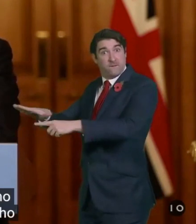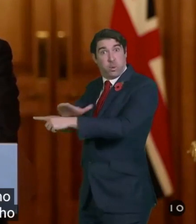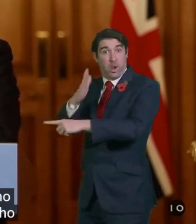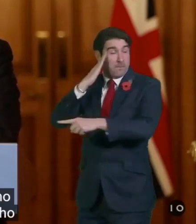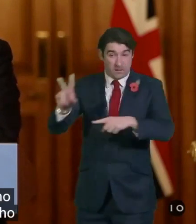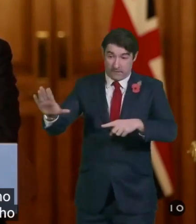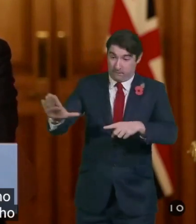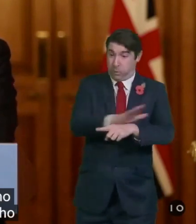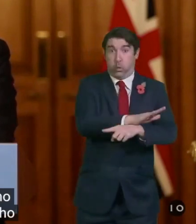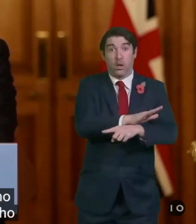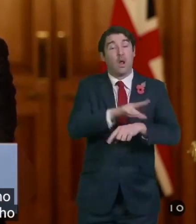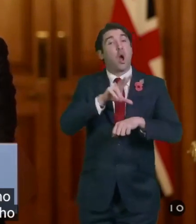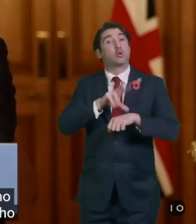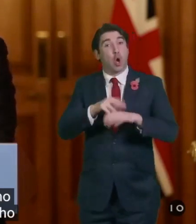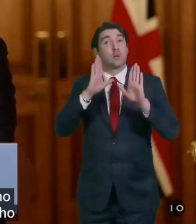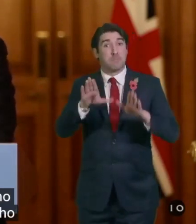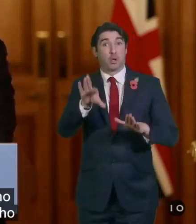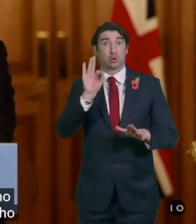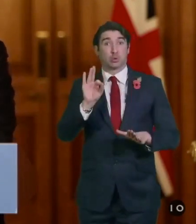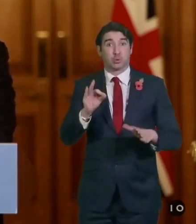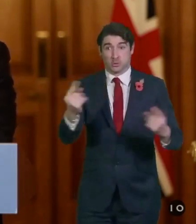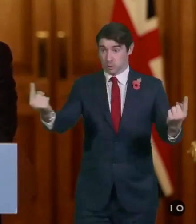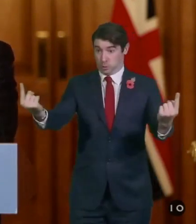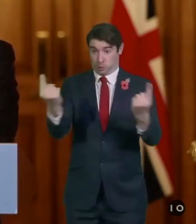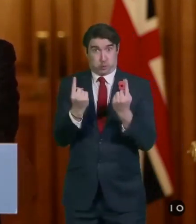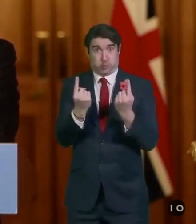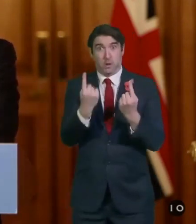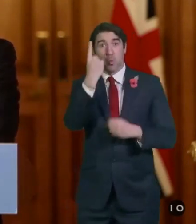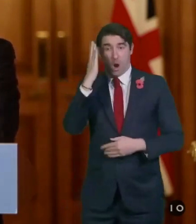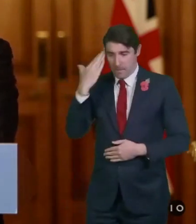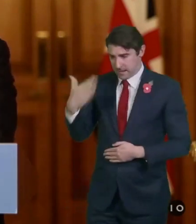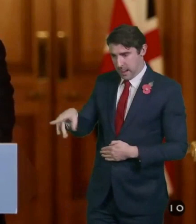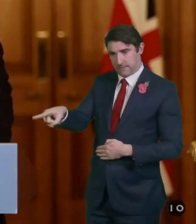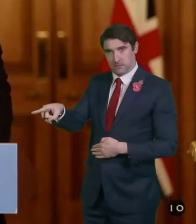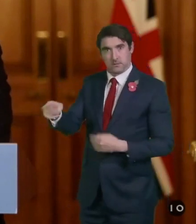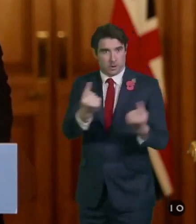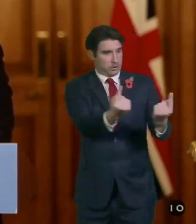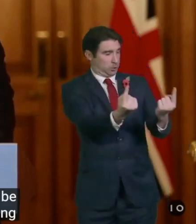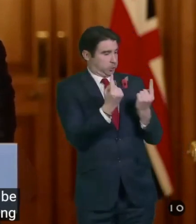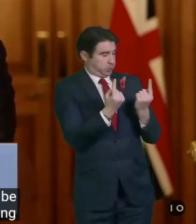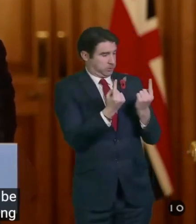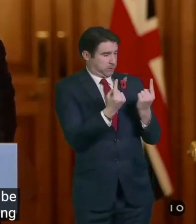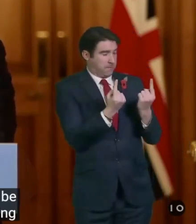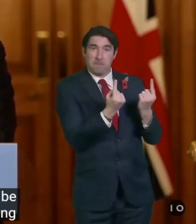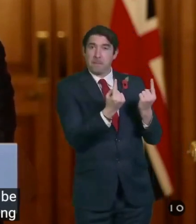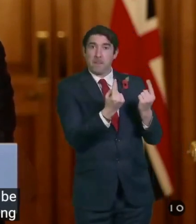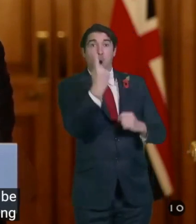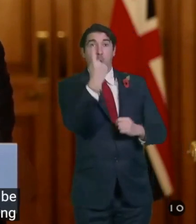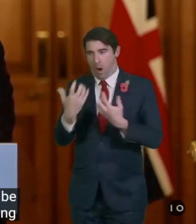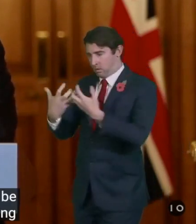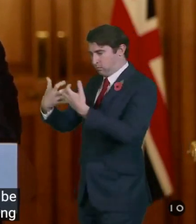die. And doctors and nurses would be forced to choose between saving COVID patients and non-COVID